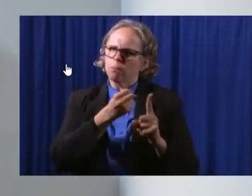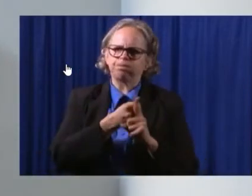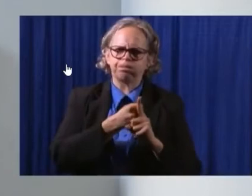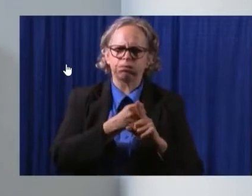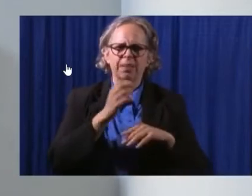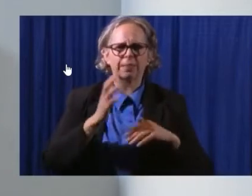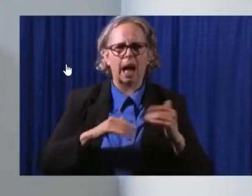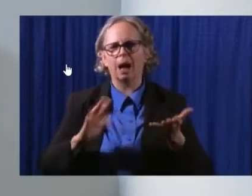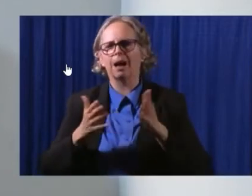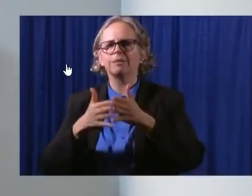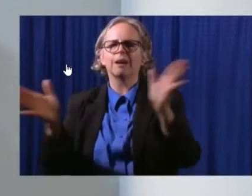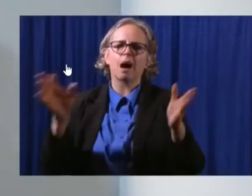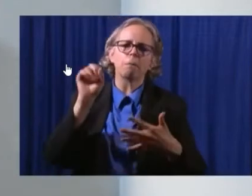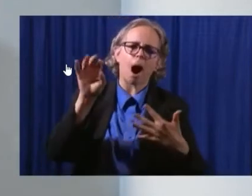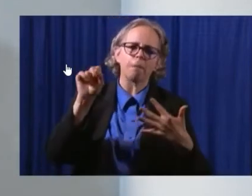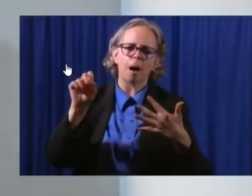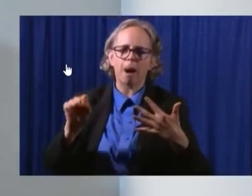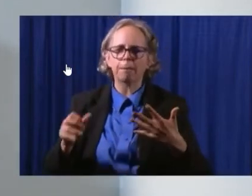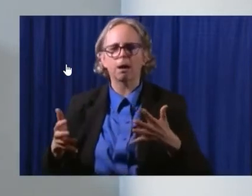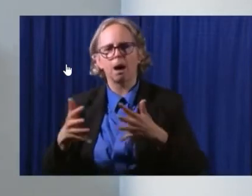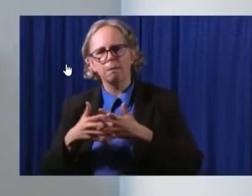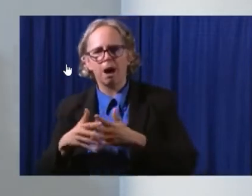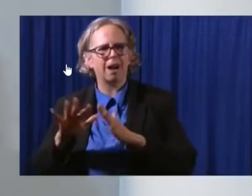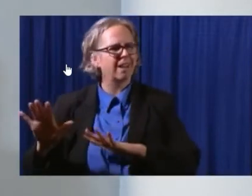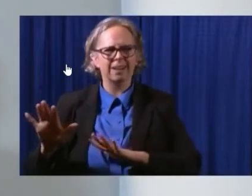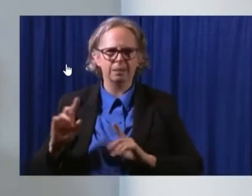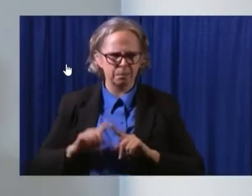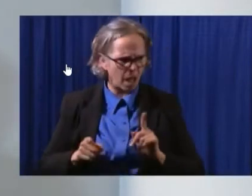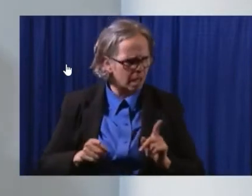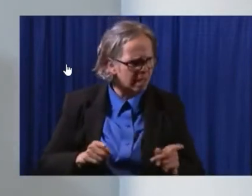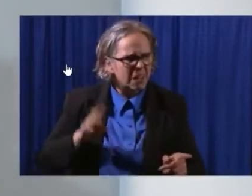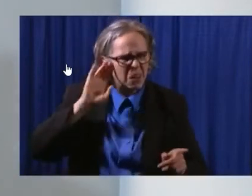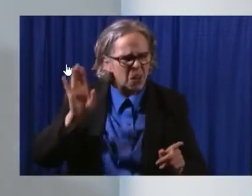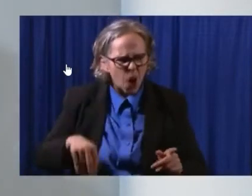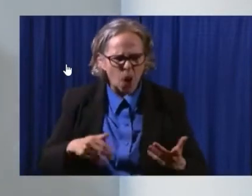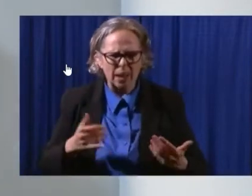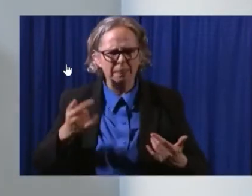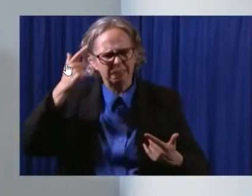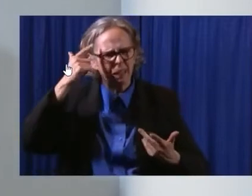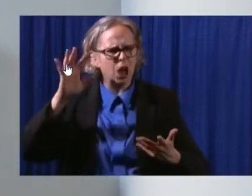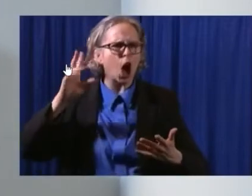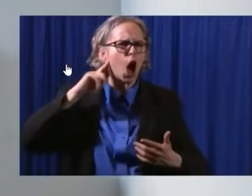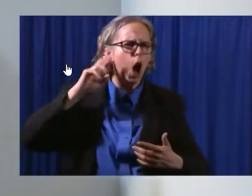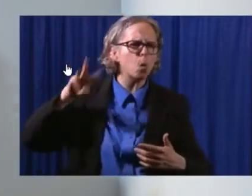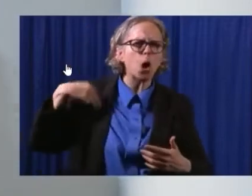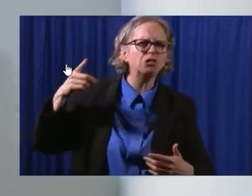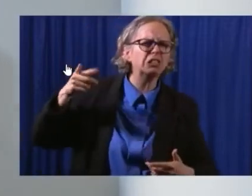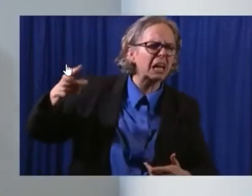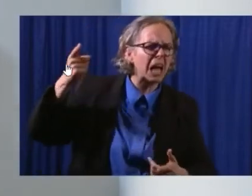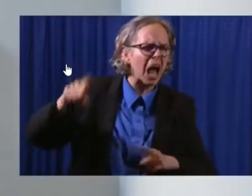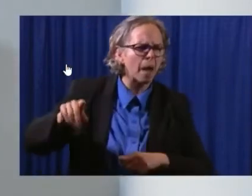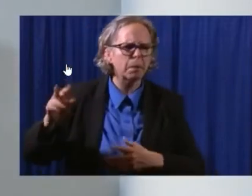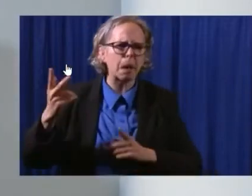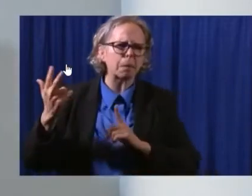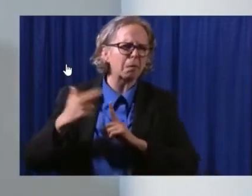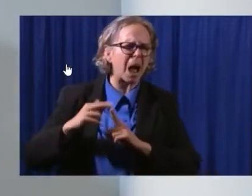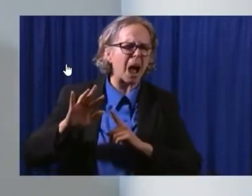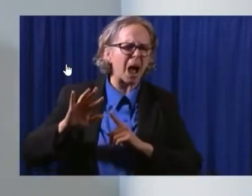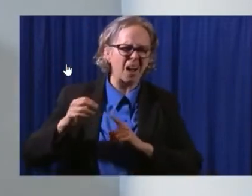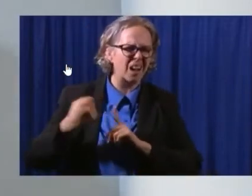that when we think about just our country, if you hear news that's happening in Washington, may be relevant to you, but it's often the